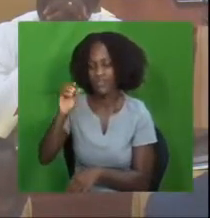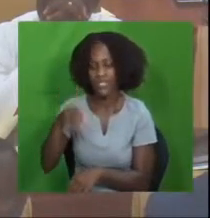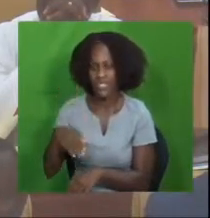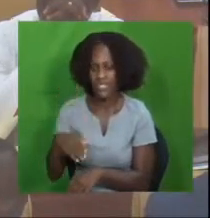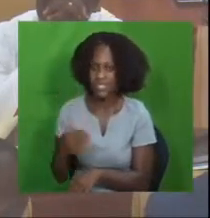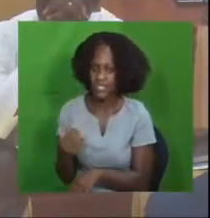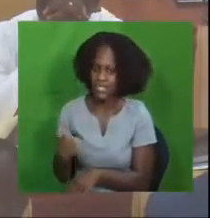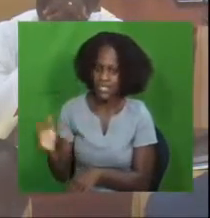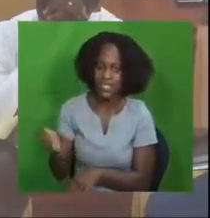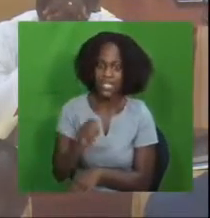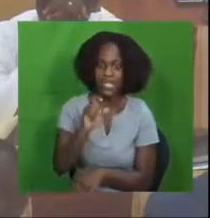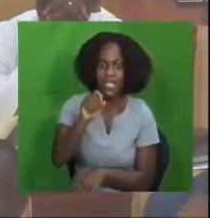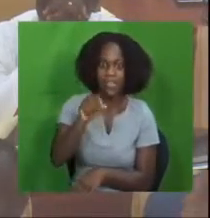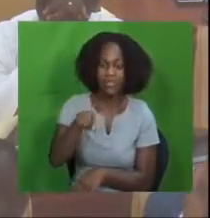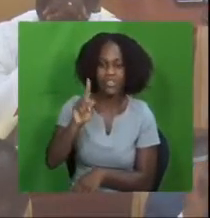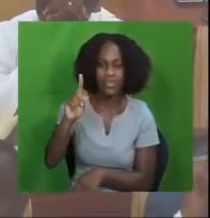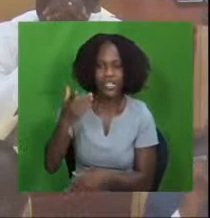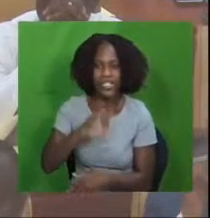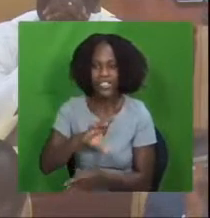and fish.